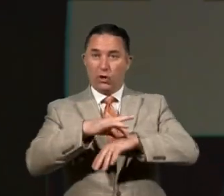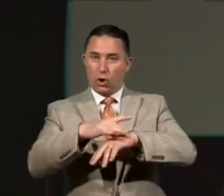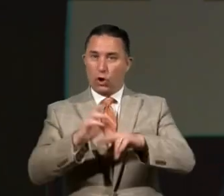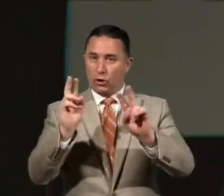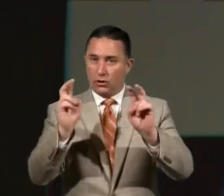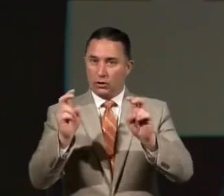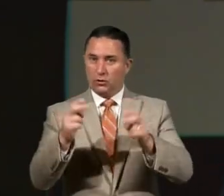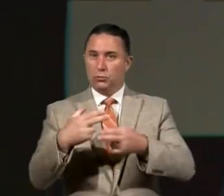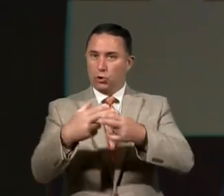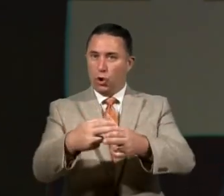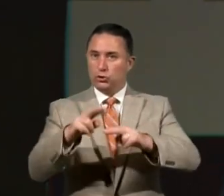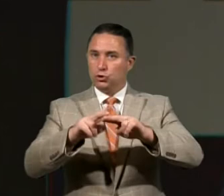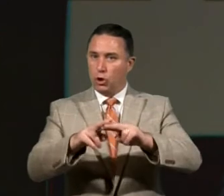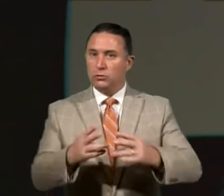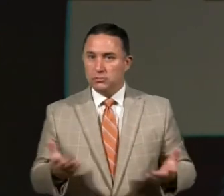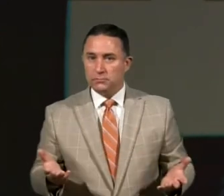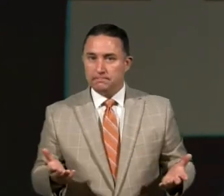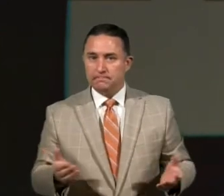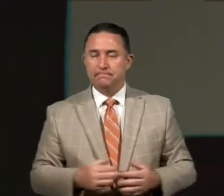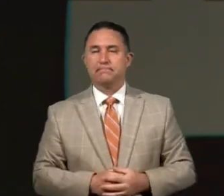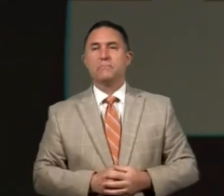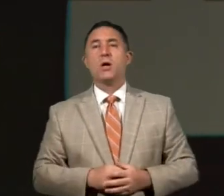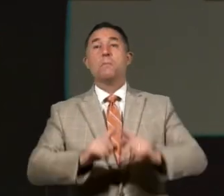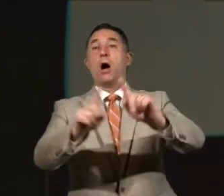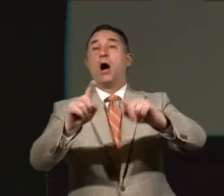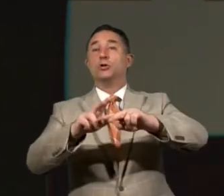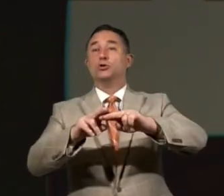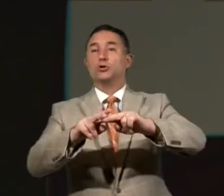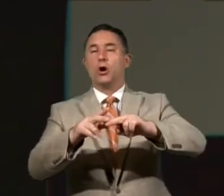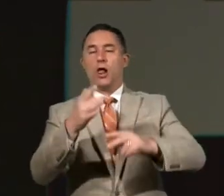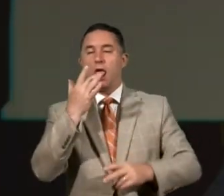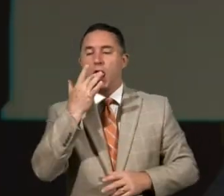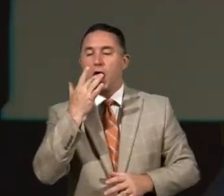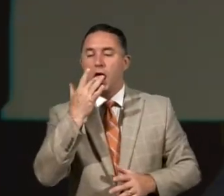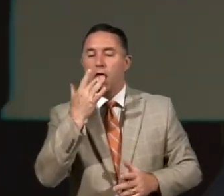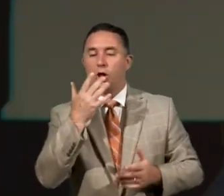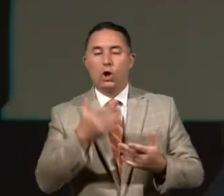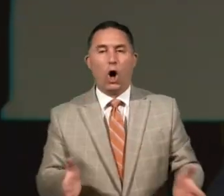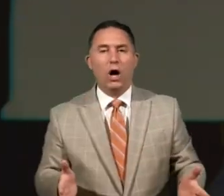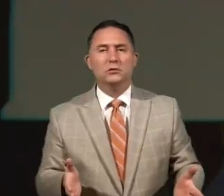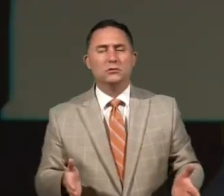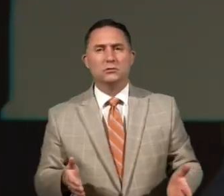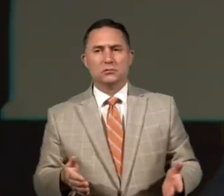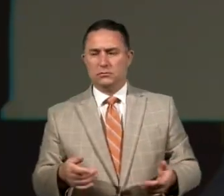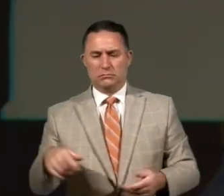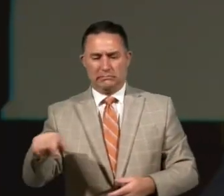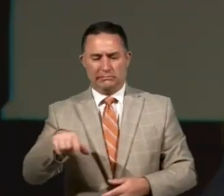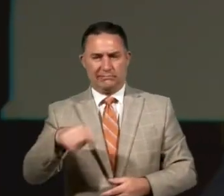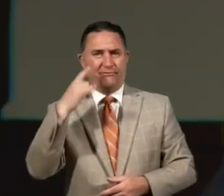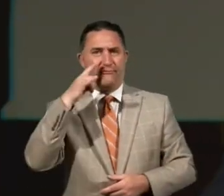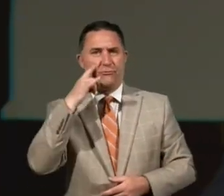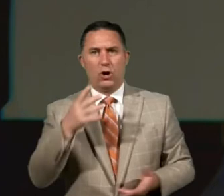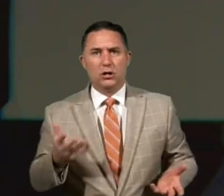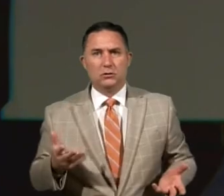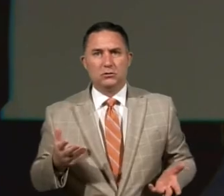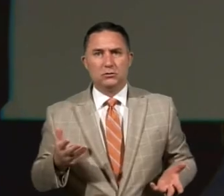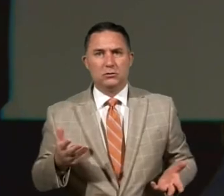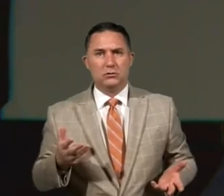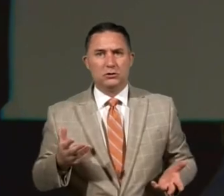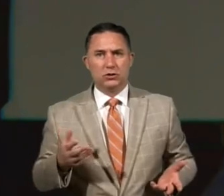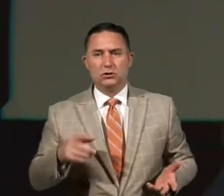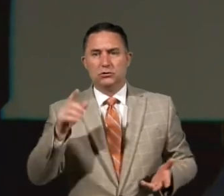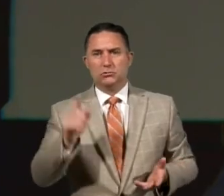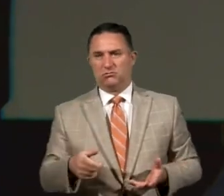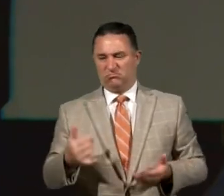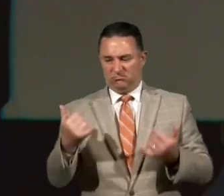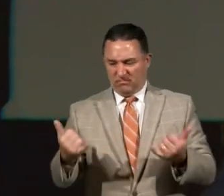what we are. But if the salt has lost its savor, wherewith it shall it be salted? It should